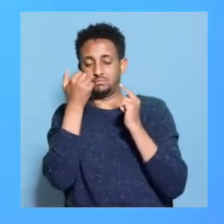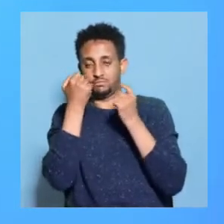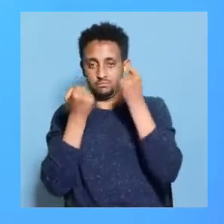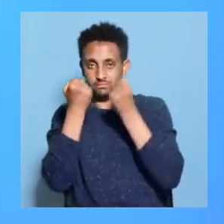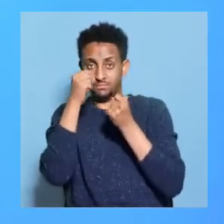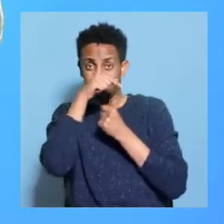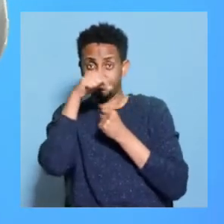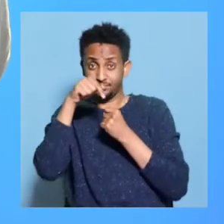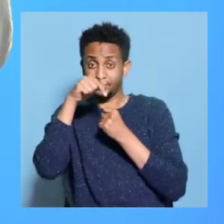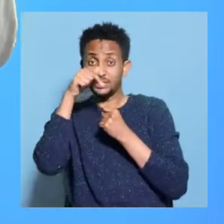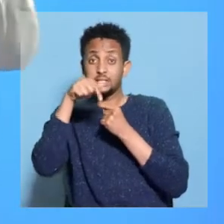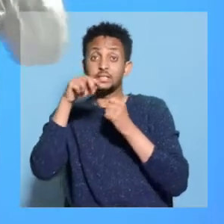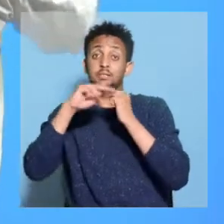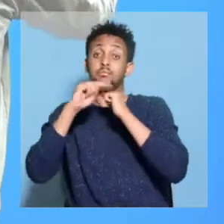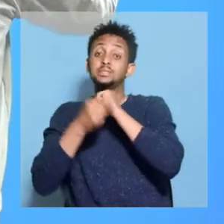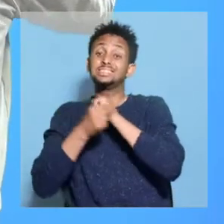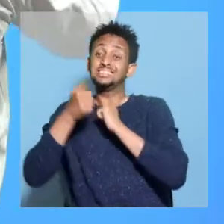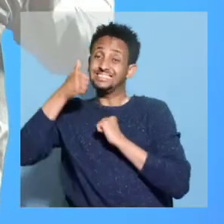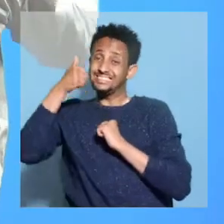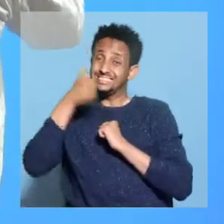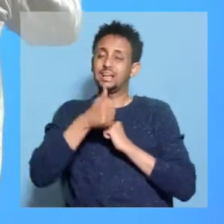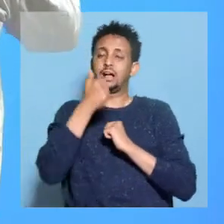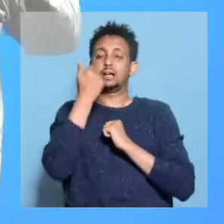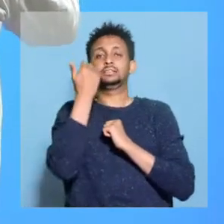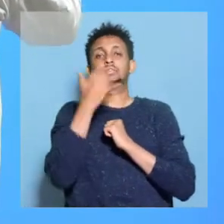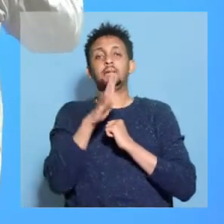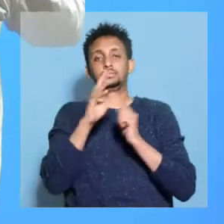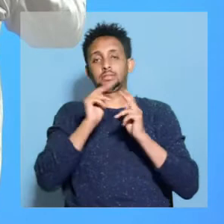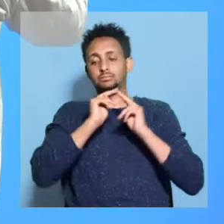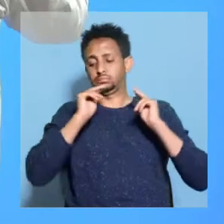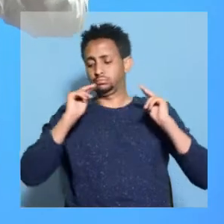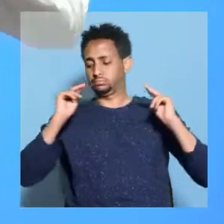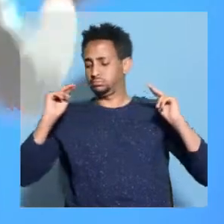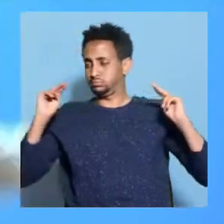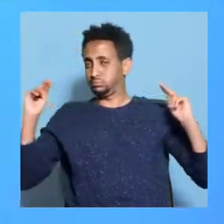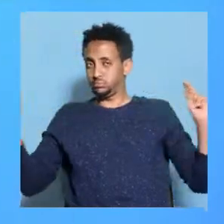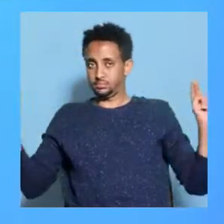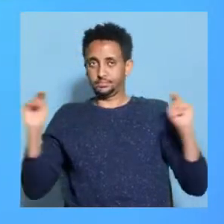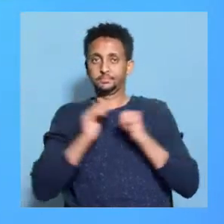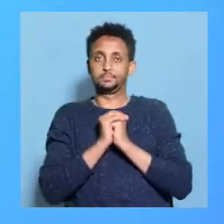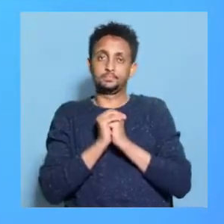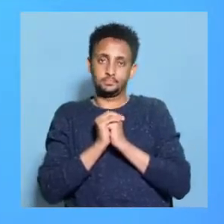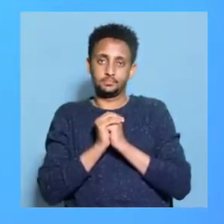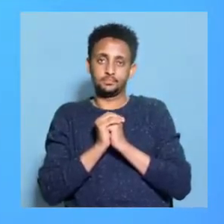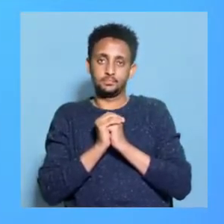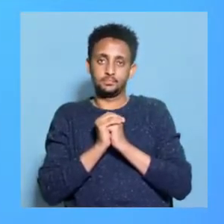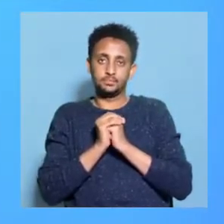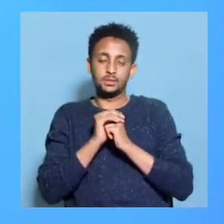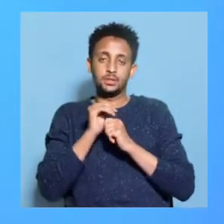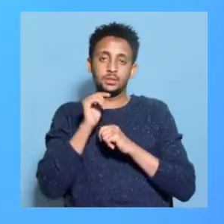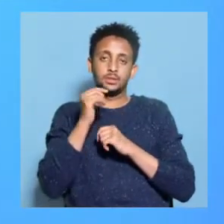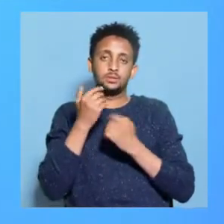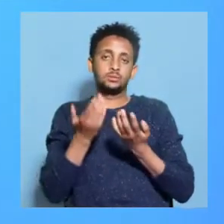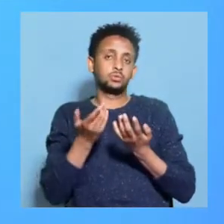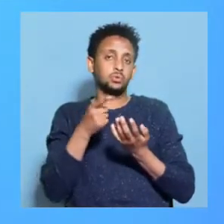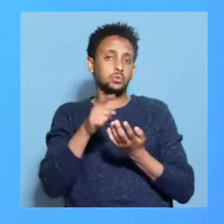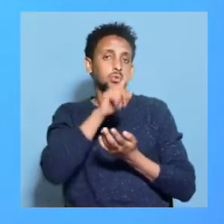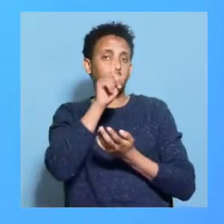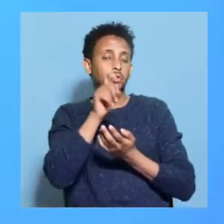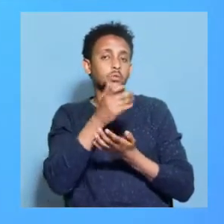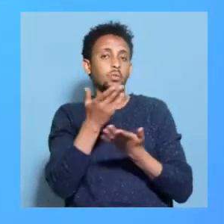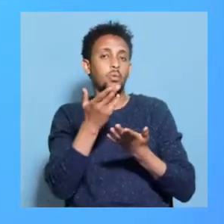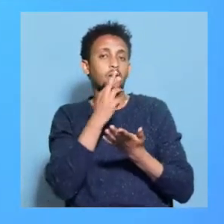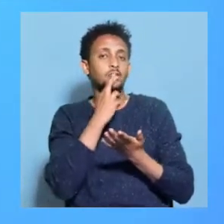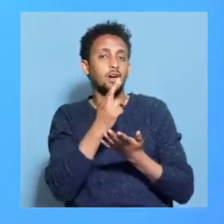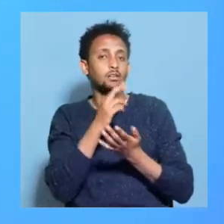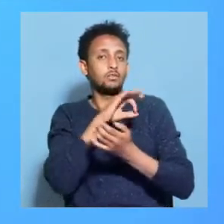meter. And the bridge itself is 50 meter long, 50 meter long. So the question is,